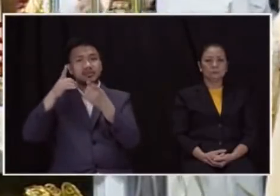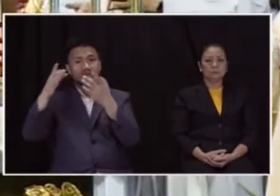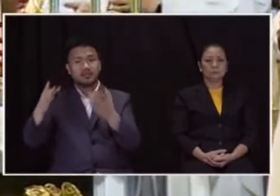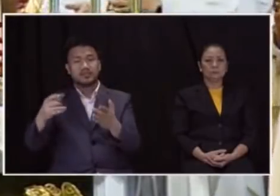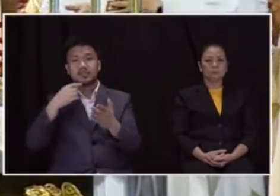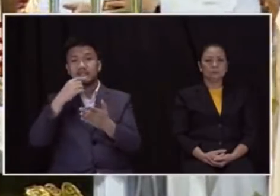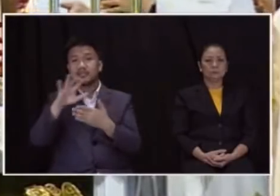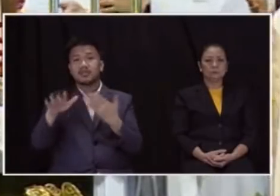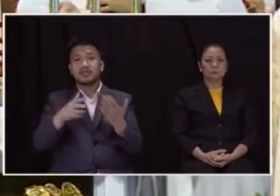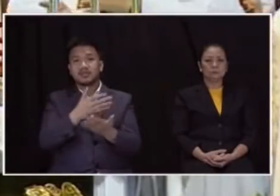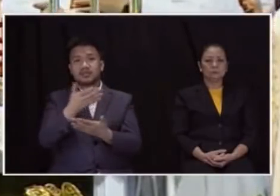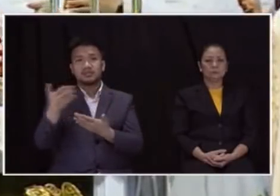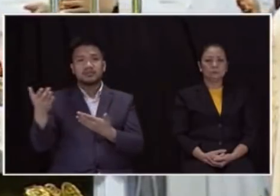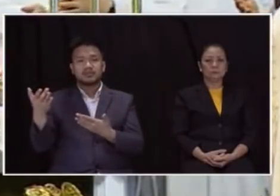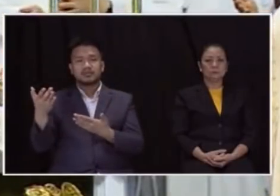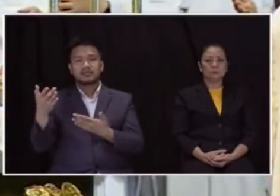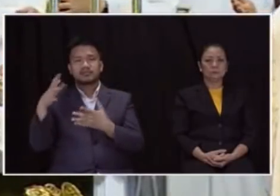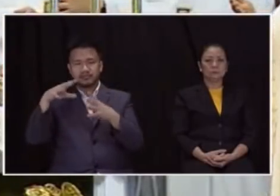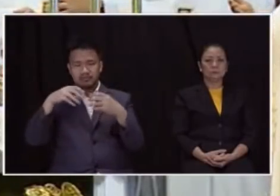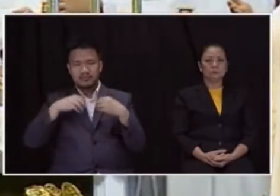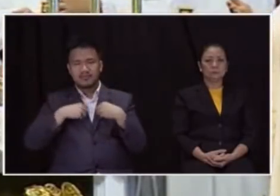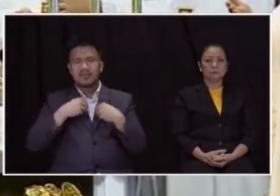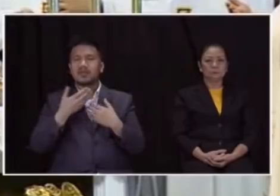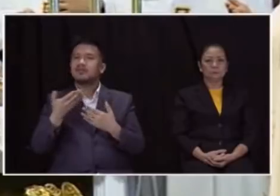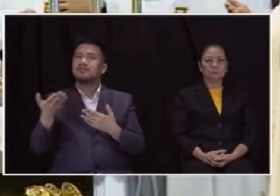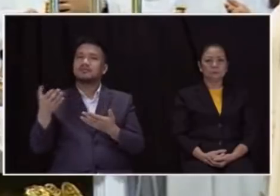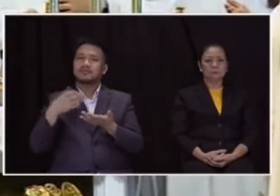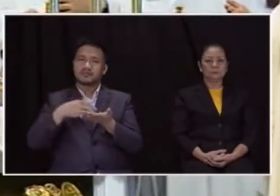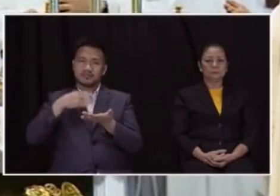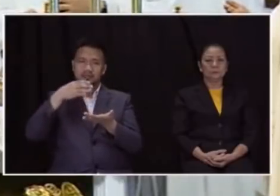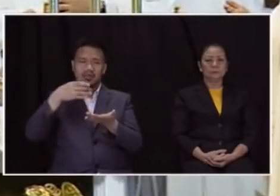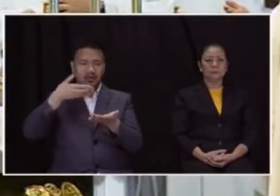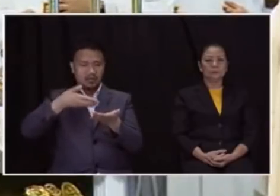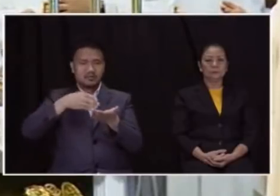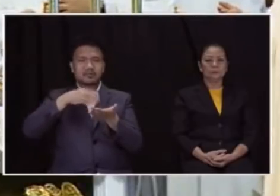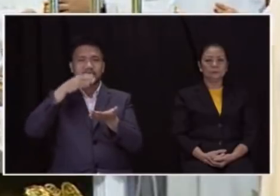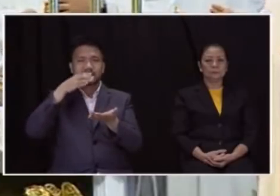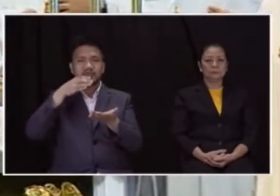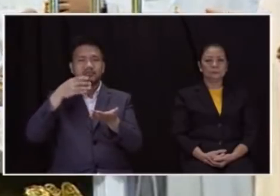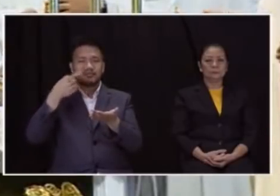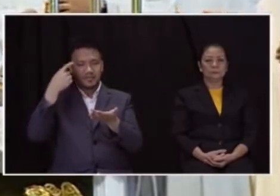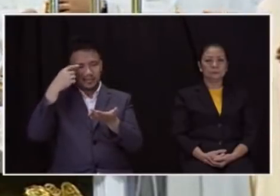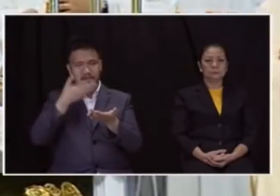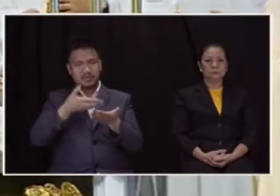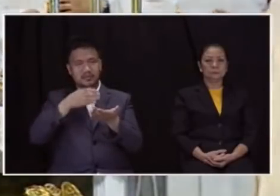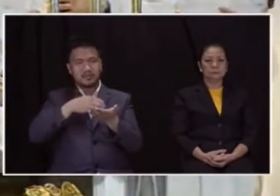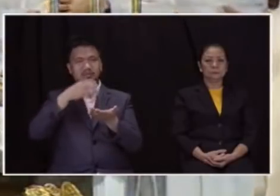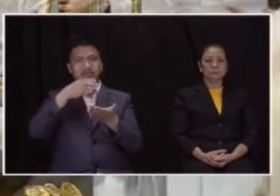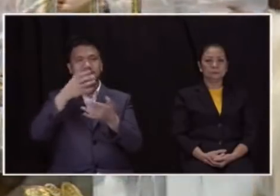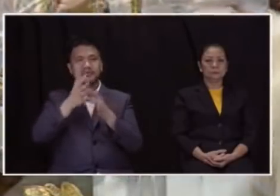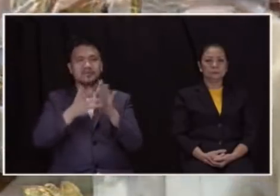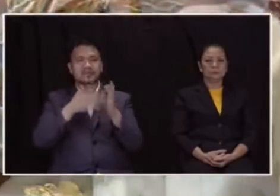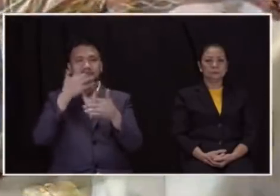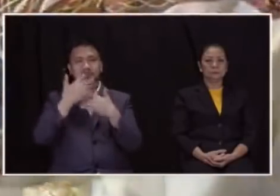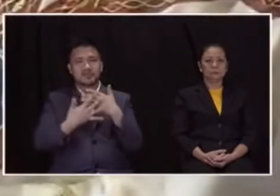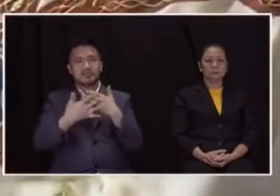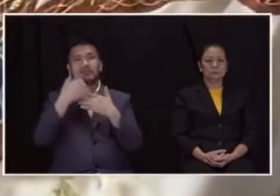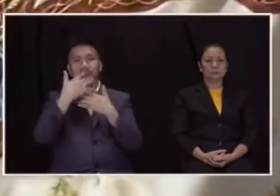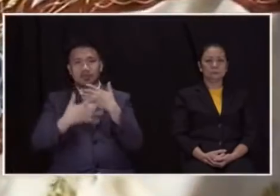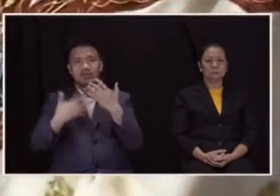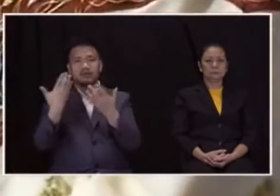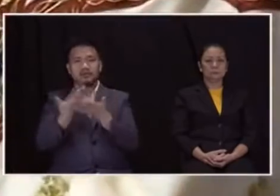disciples, saying, "Take this, all of you, and drink from it, for this is the chalice of my blood,